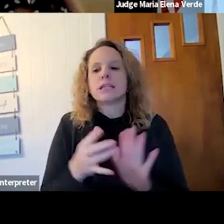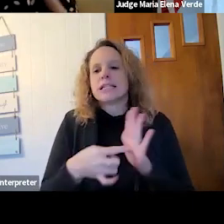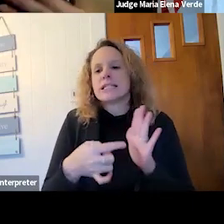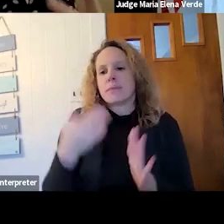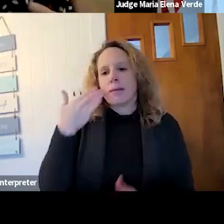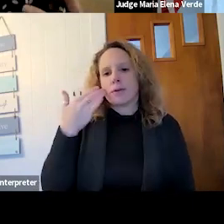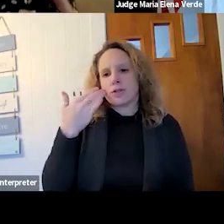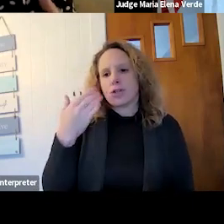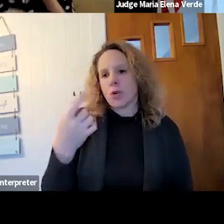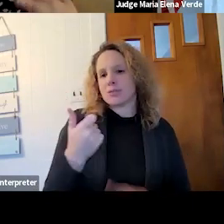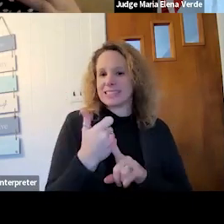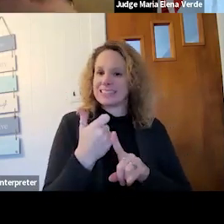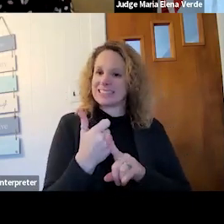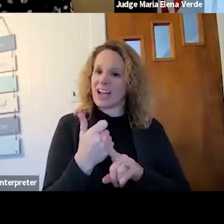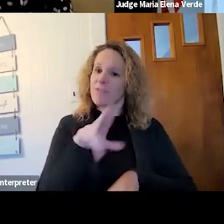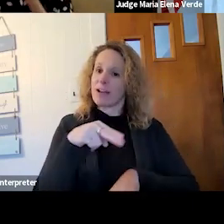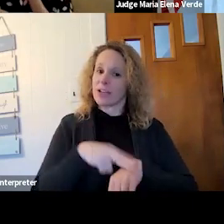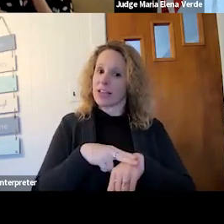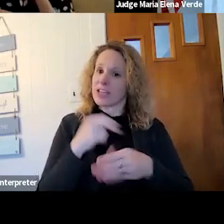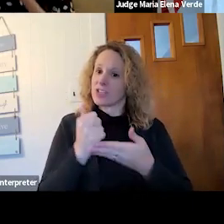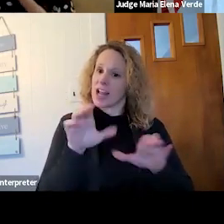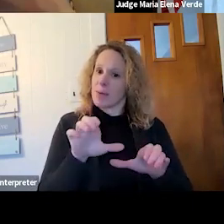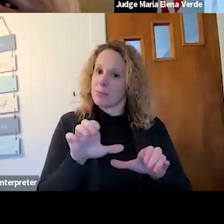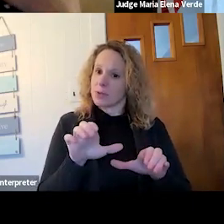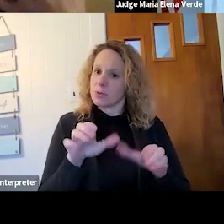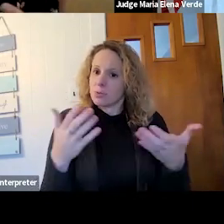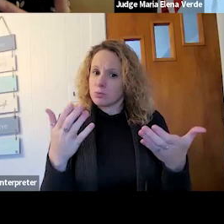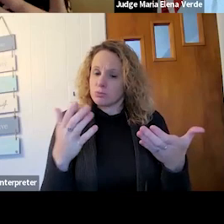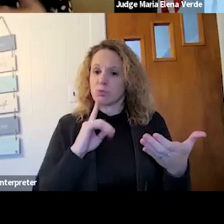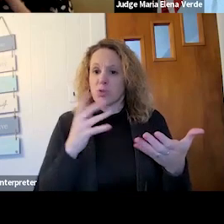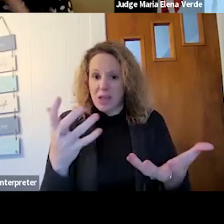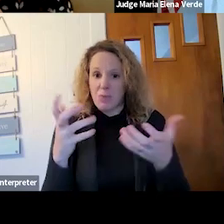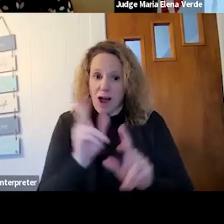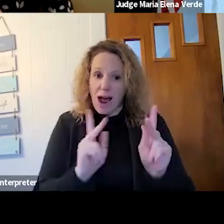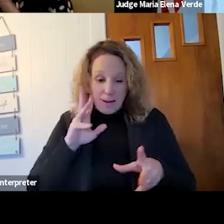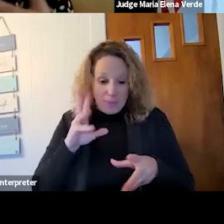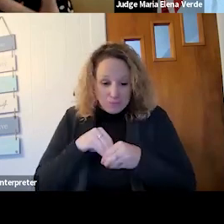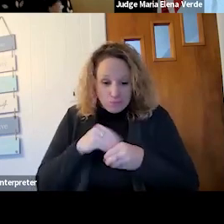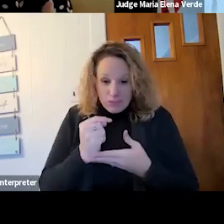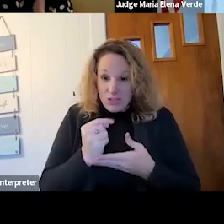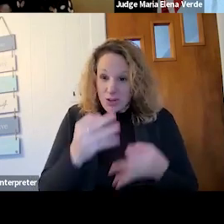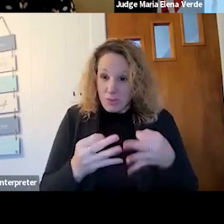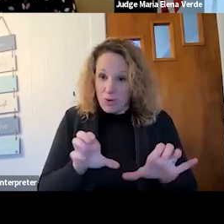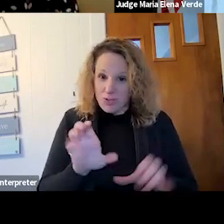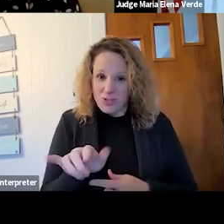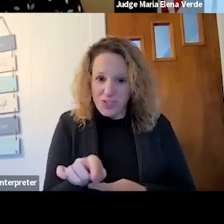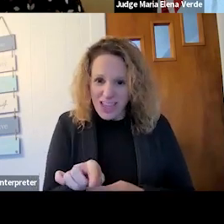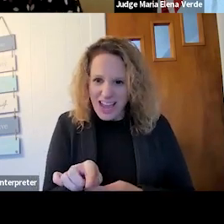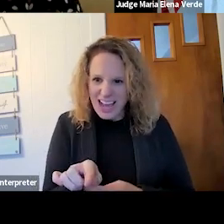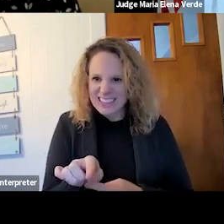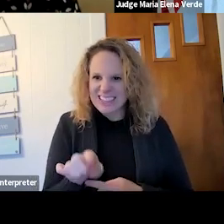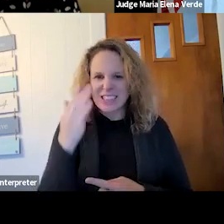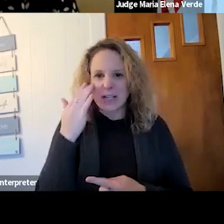to as self-regulation, that help us do the things that we really want people in our treatment courts to do, which is that